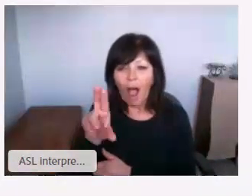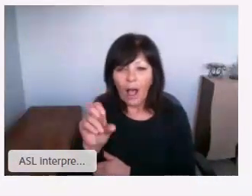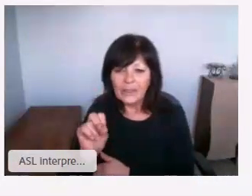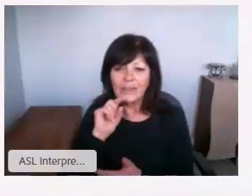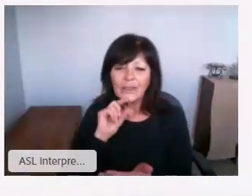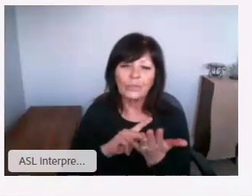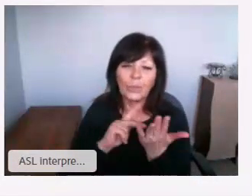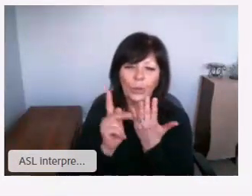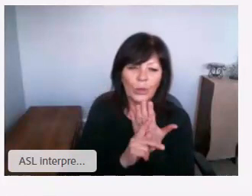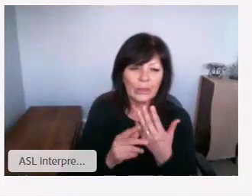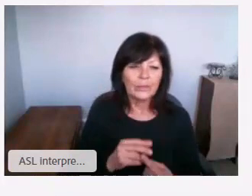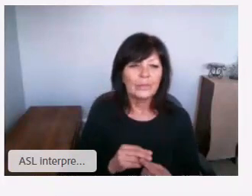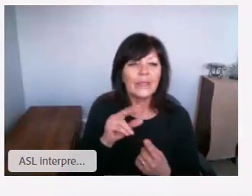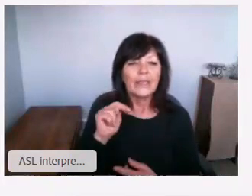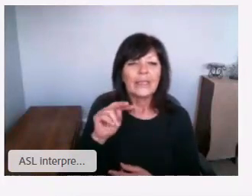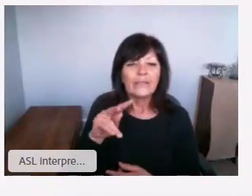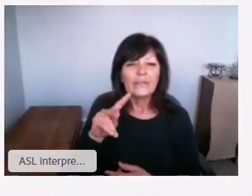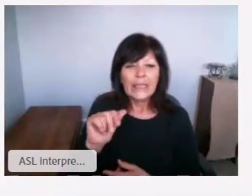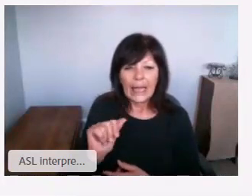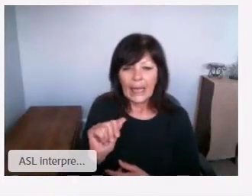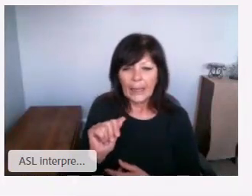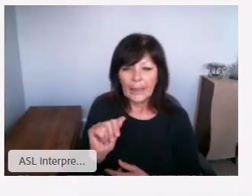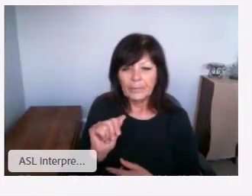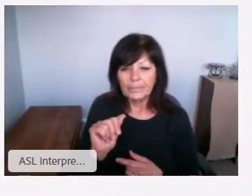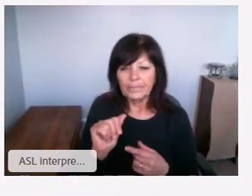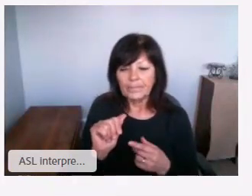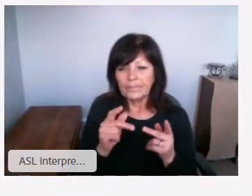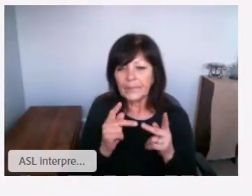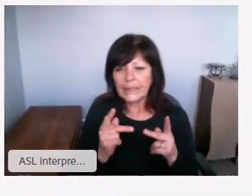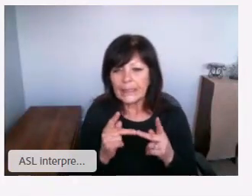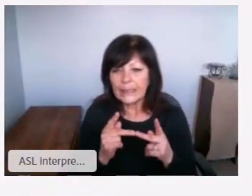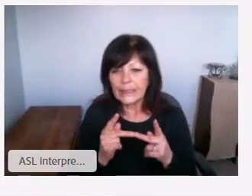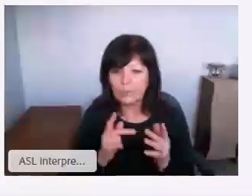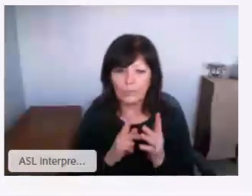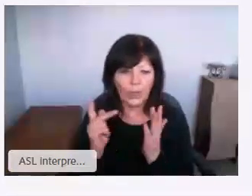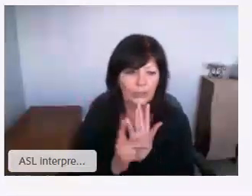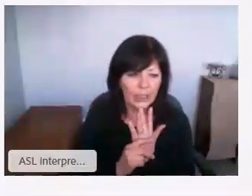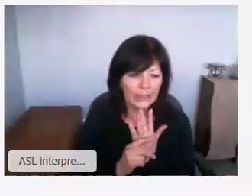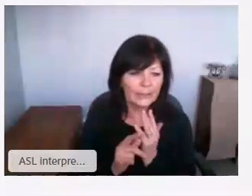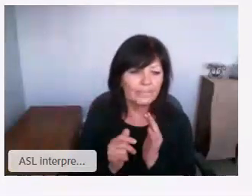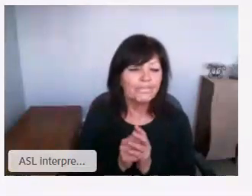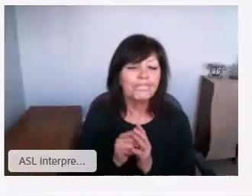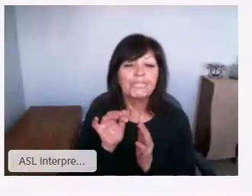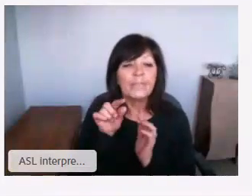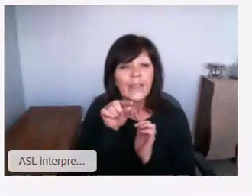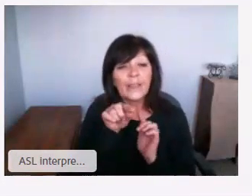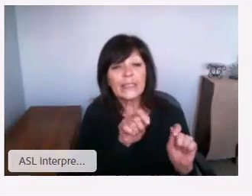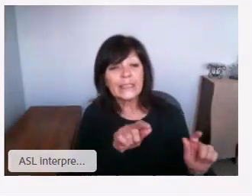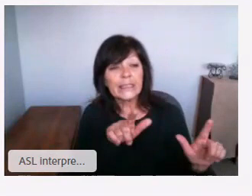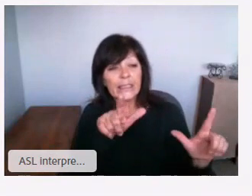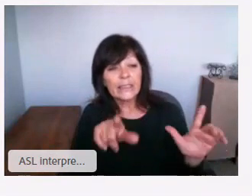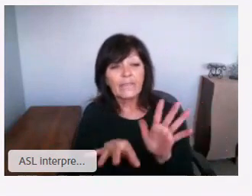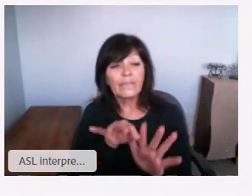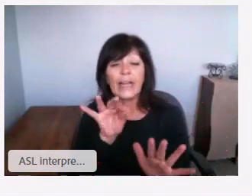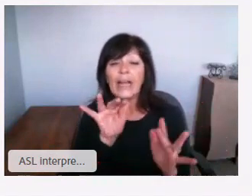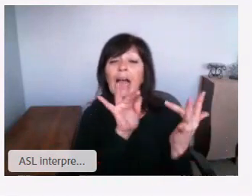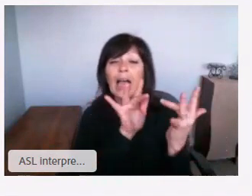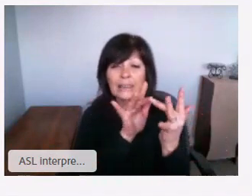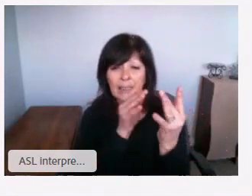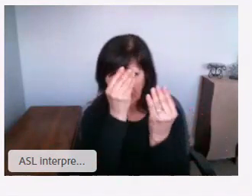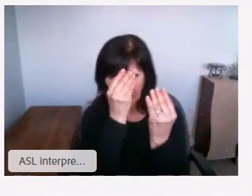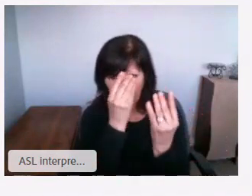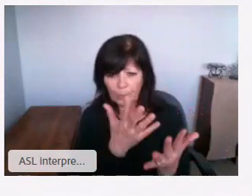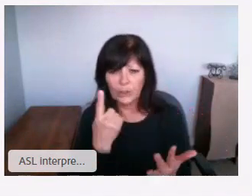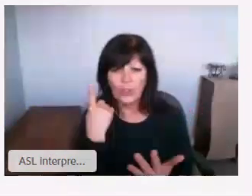particularly the NFTA sites project. So on this slide, you will find contact information